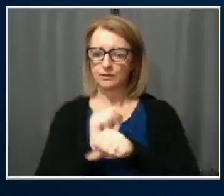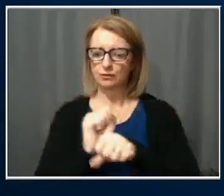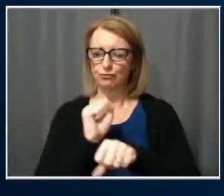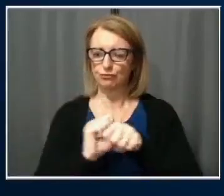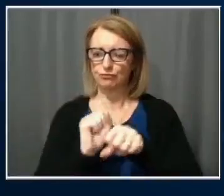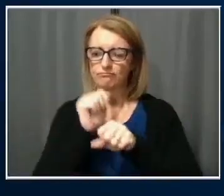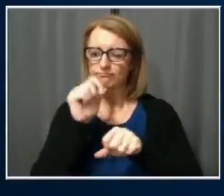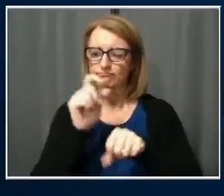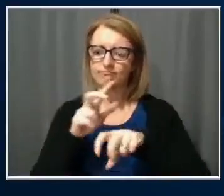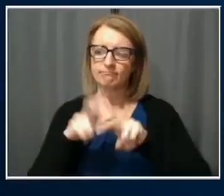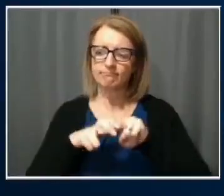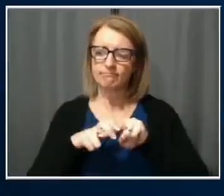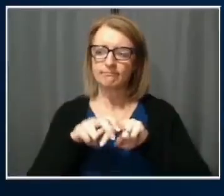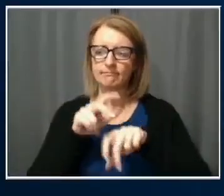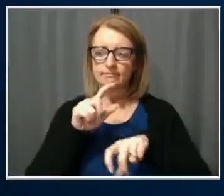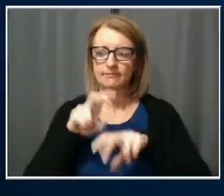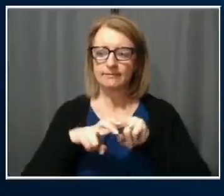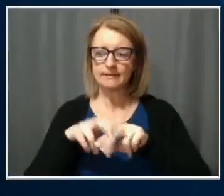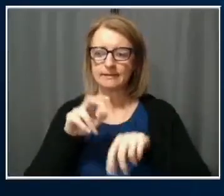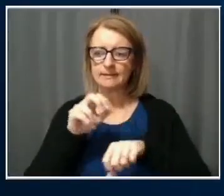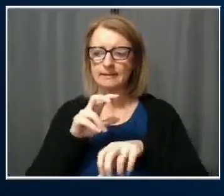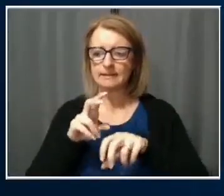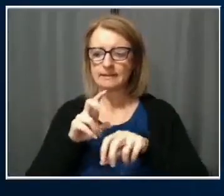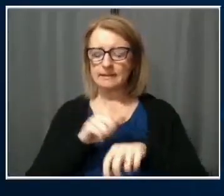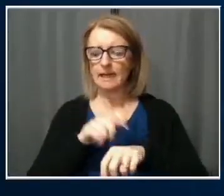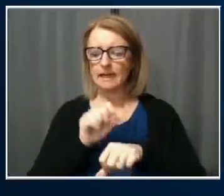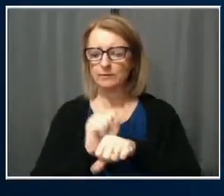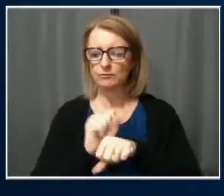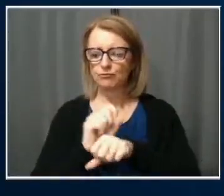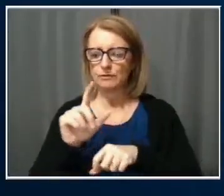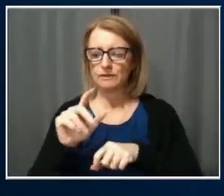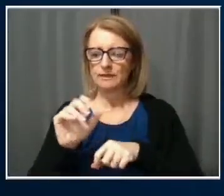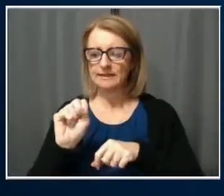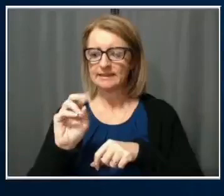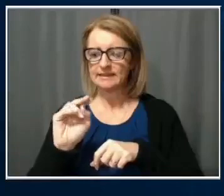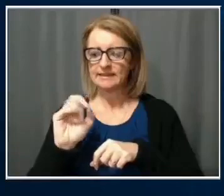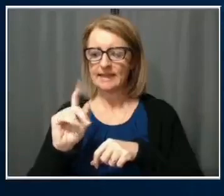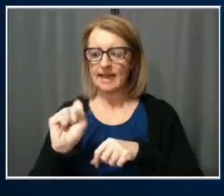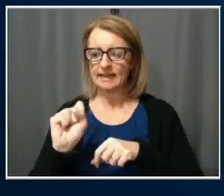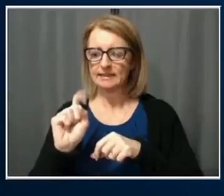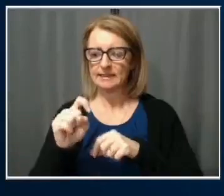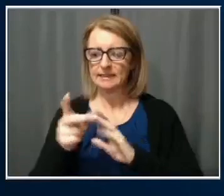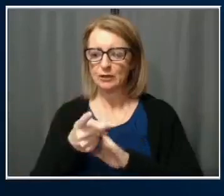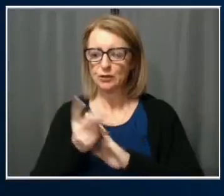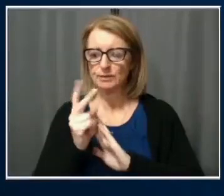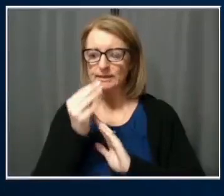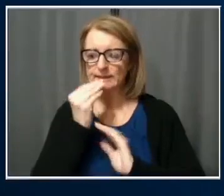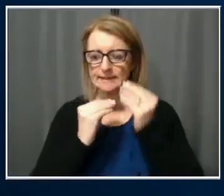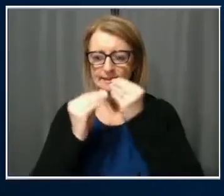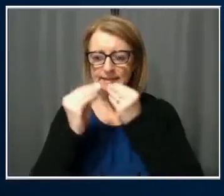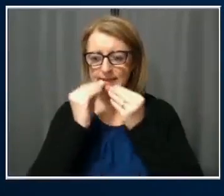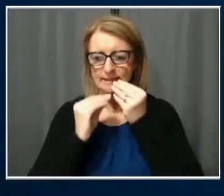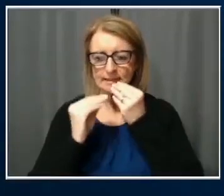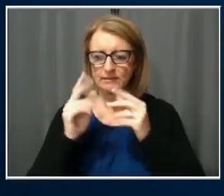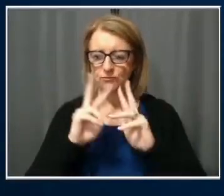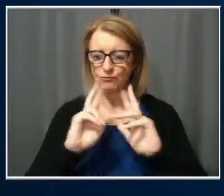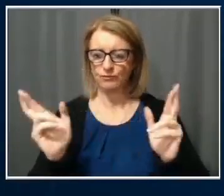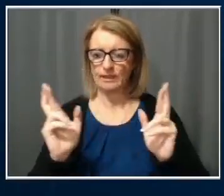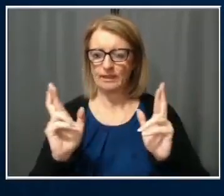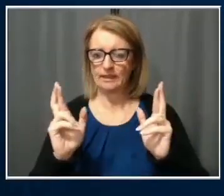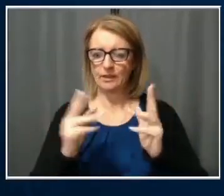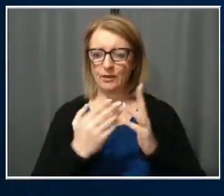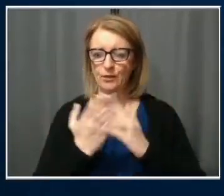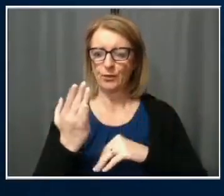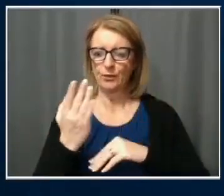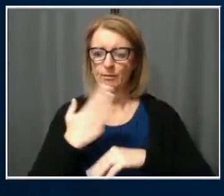to sit down and work, I have to have snacks that I can just grab and eat in like 2 minutes. So I just make sure I have all those ready, and then as I go through my day, if